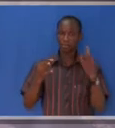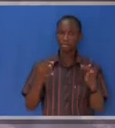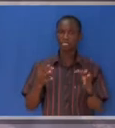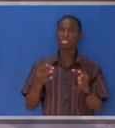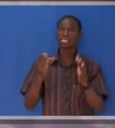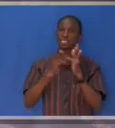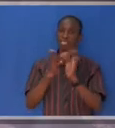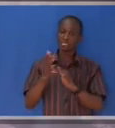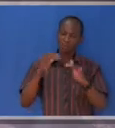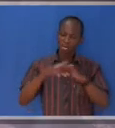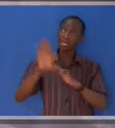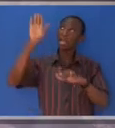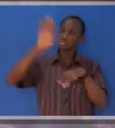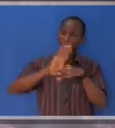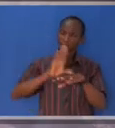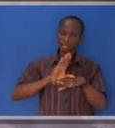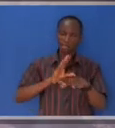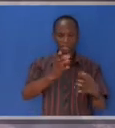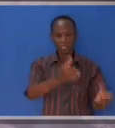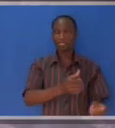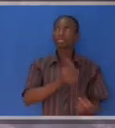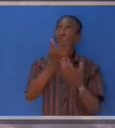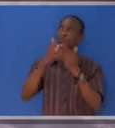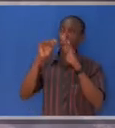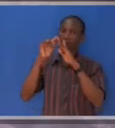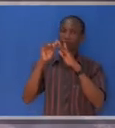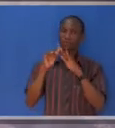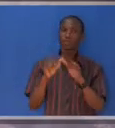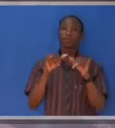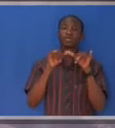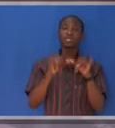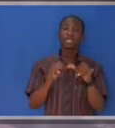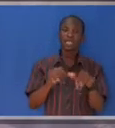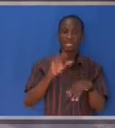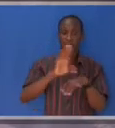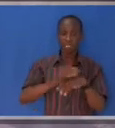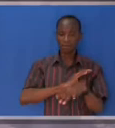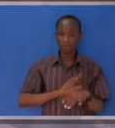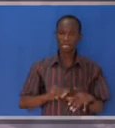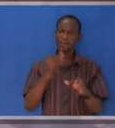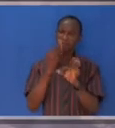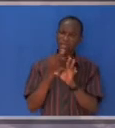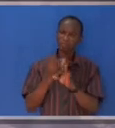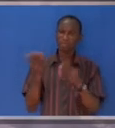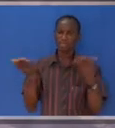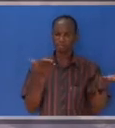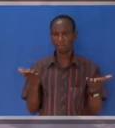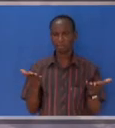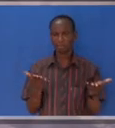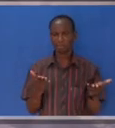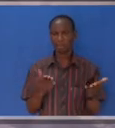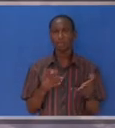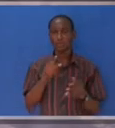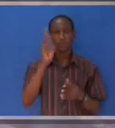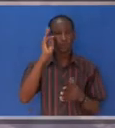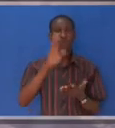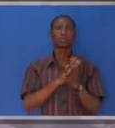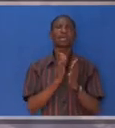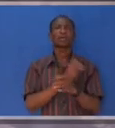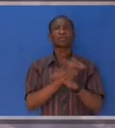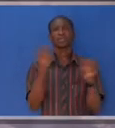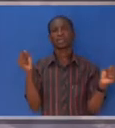in pedriane ye na safono," I call us right here, mumu. So what now? So no mu now we soon ye wo no kai moa. Unquajie